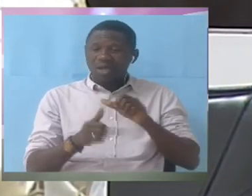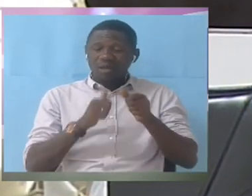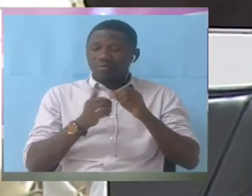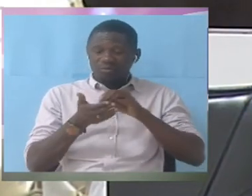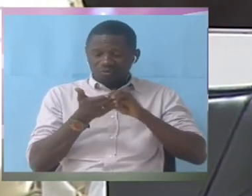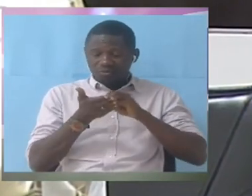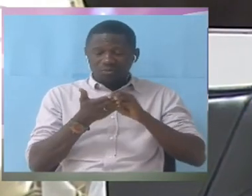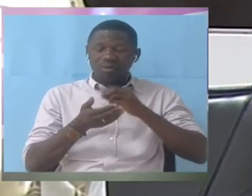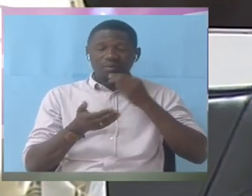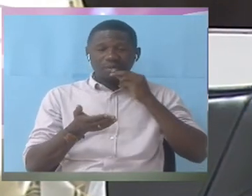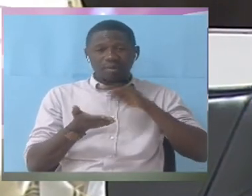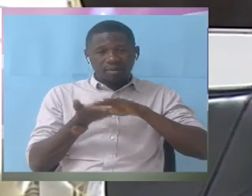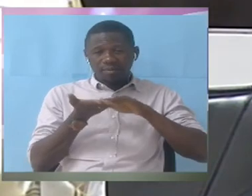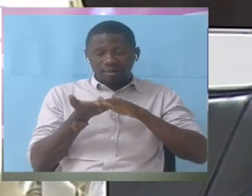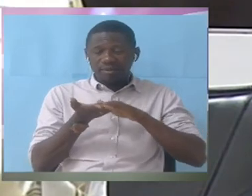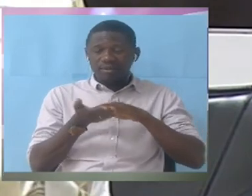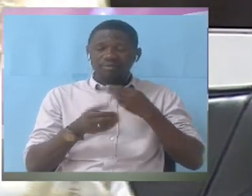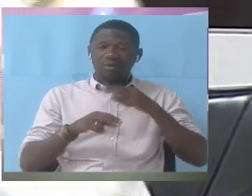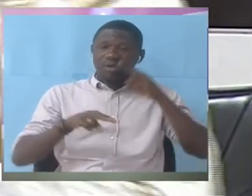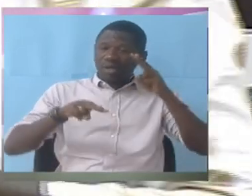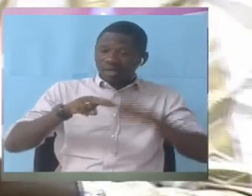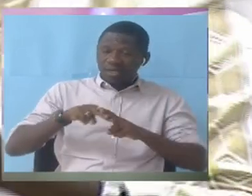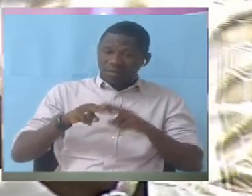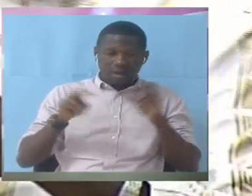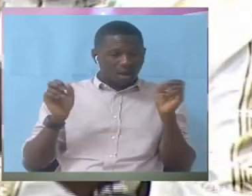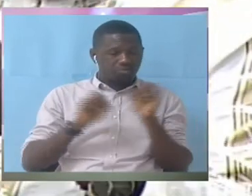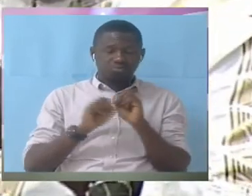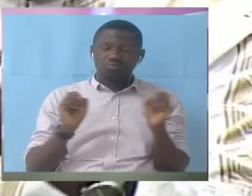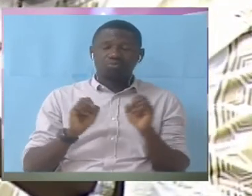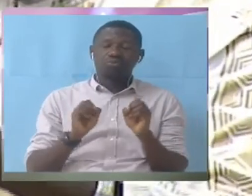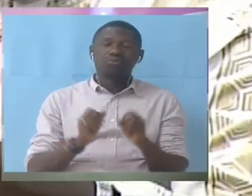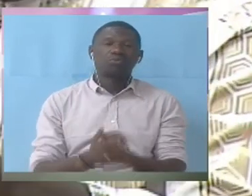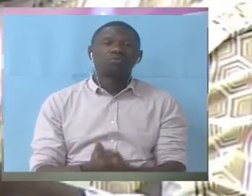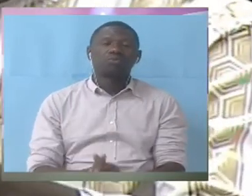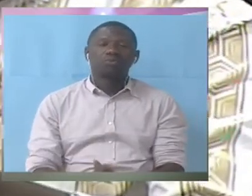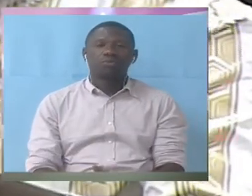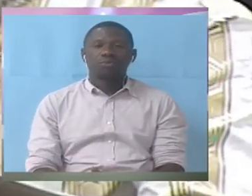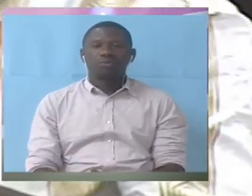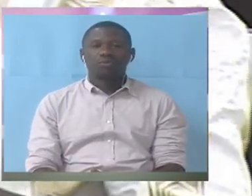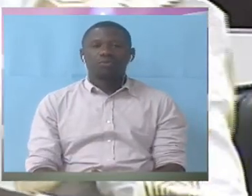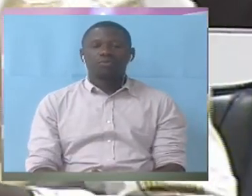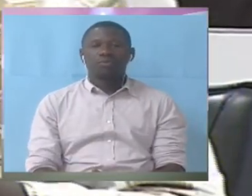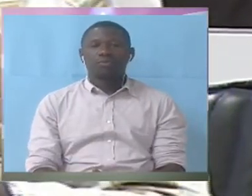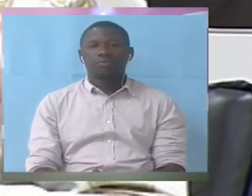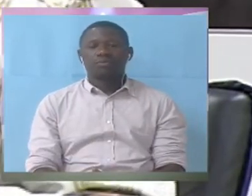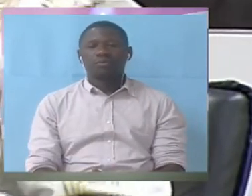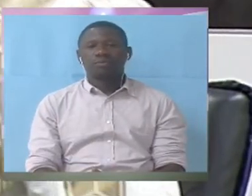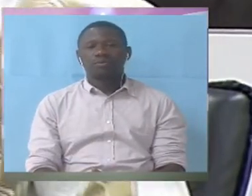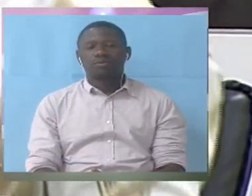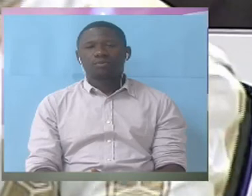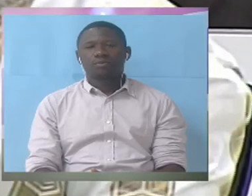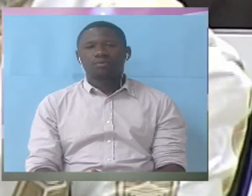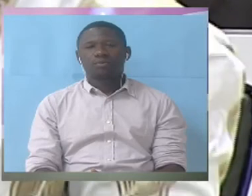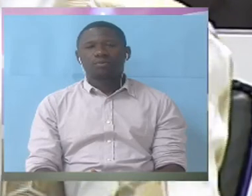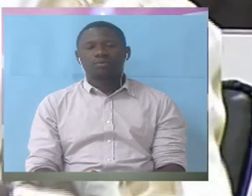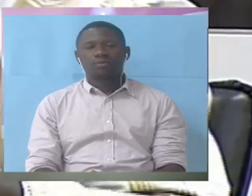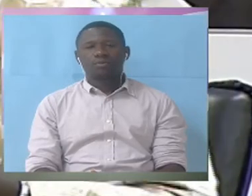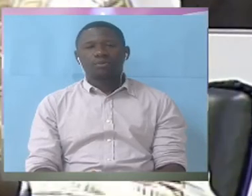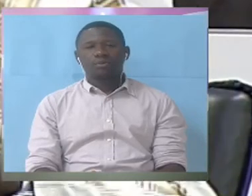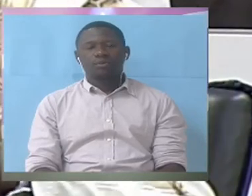boba be fiñ tollu ni tay ben tay amuñ lo xamne dina mëna fajj HIV AIDS bem wir luma or la ko don wax